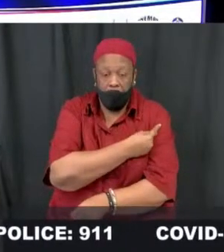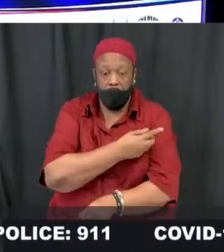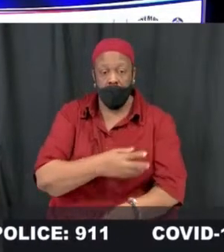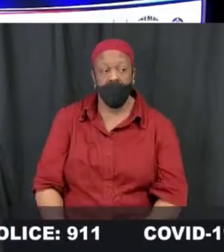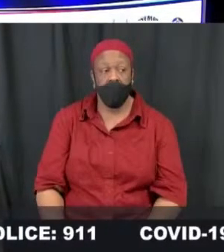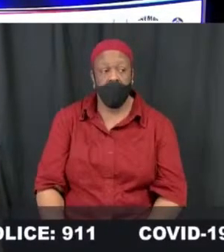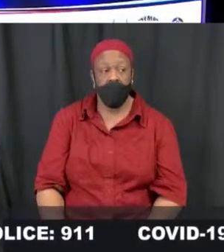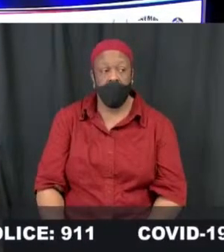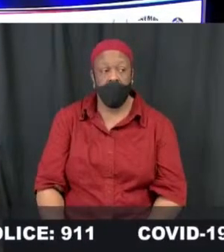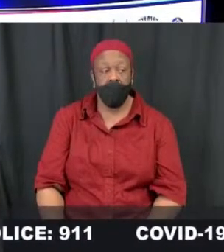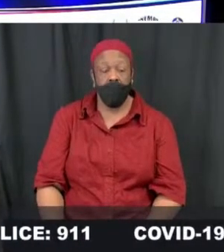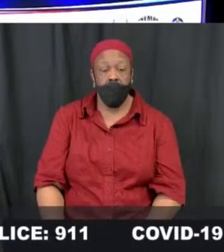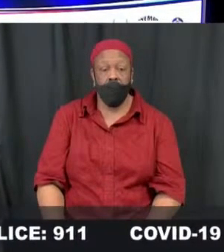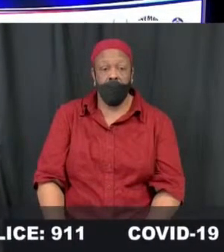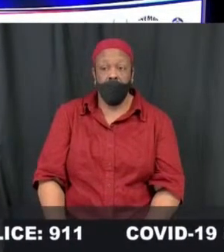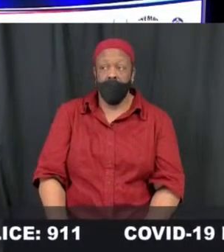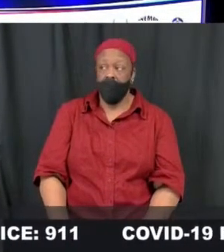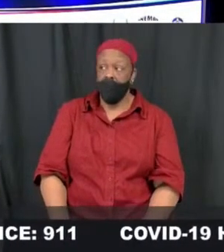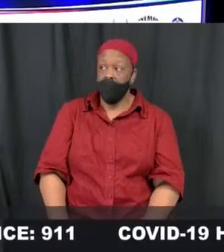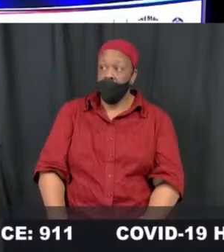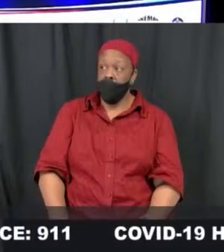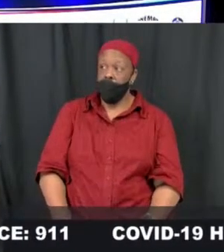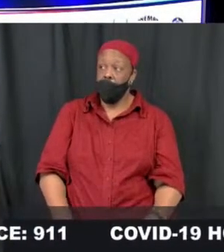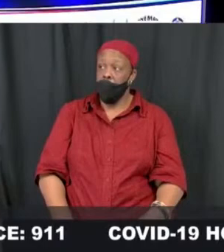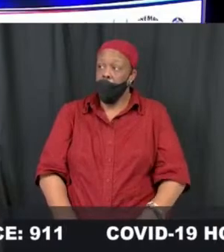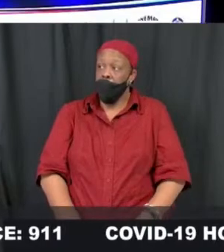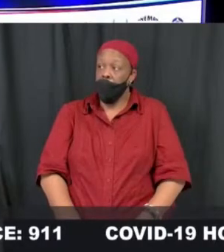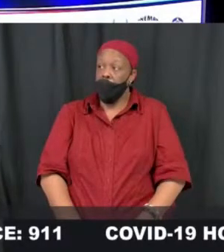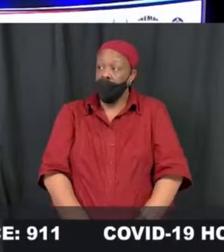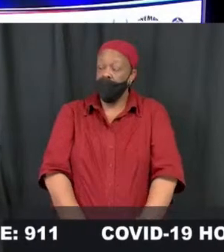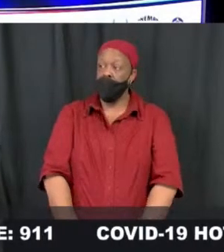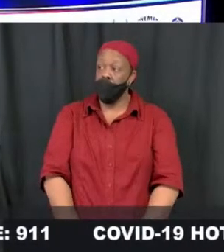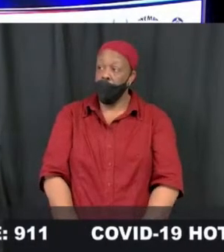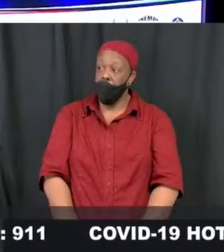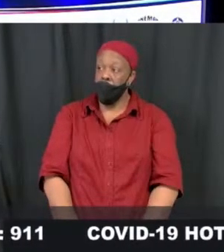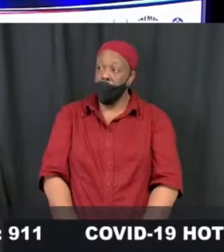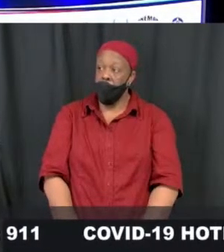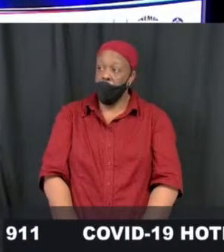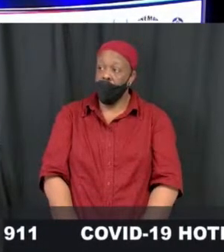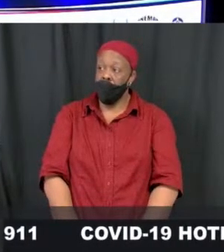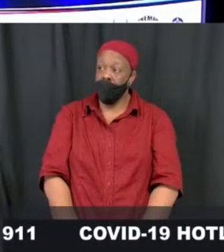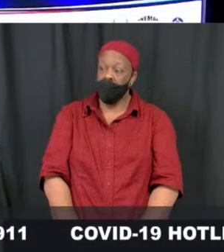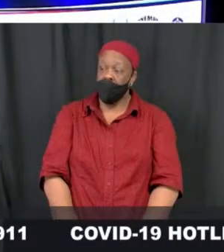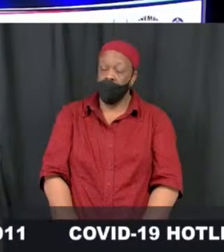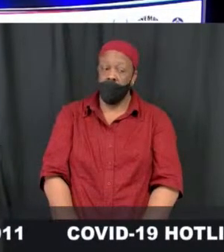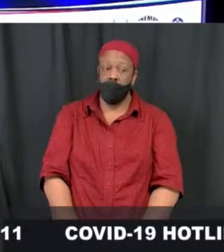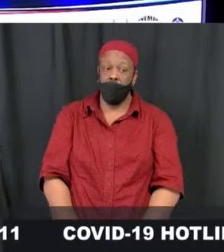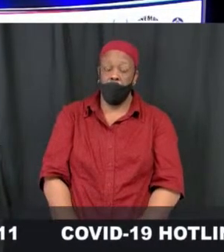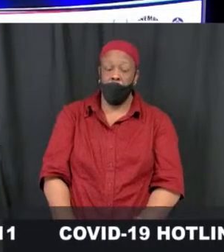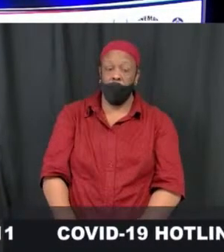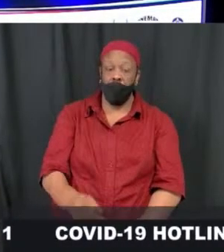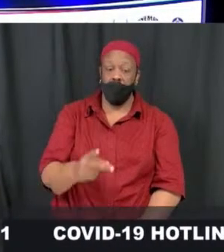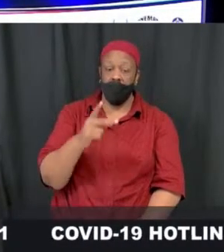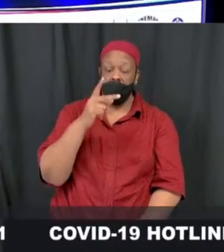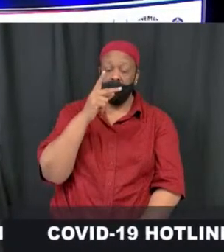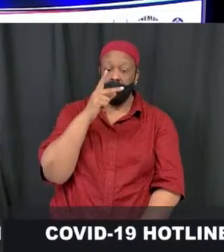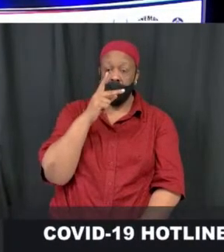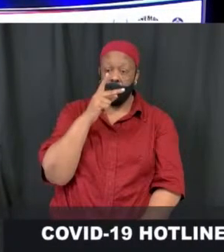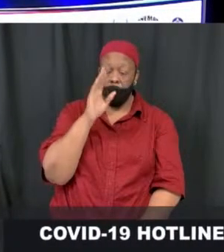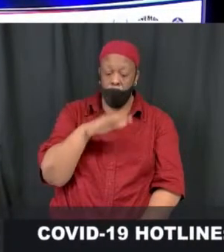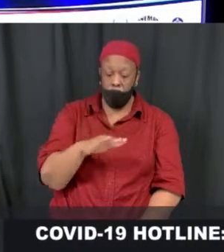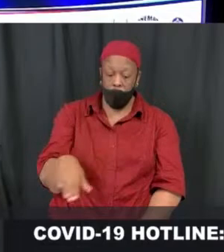fully vaccinated. 2%, which would have been children under the age of